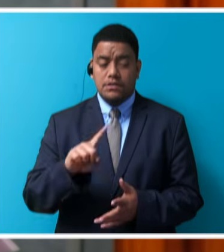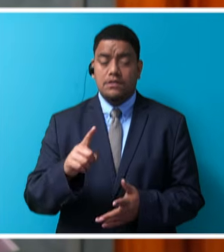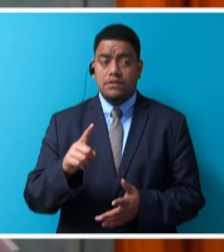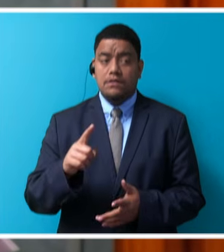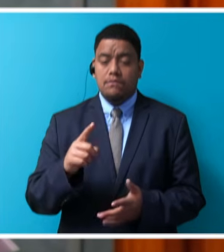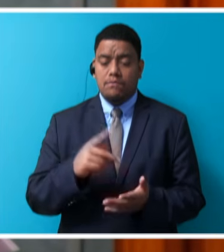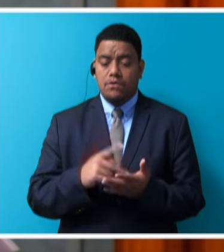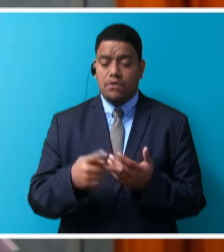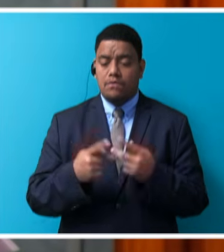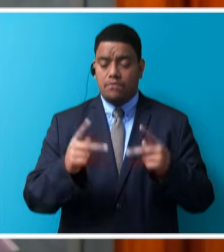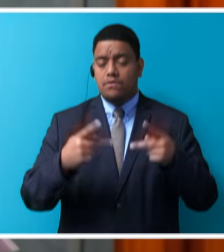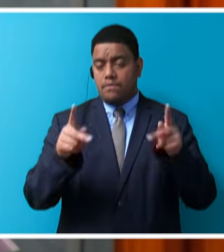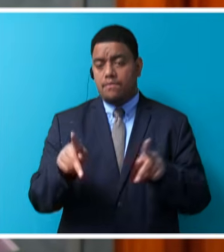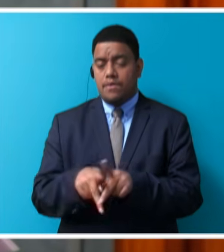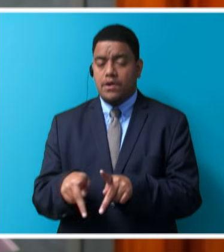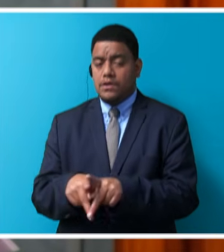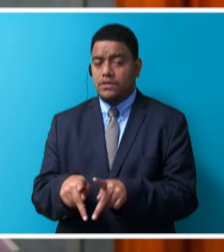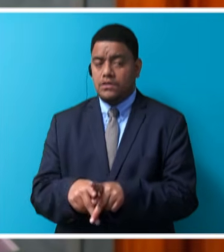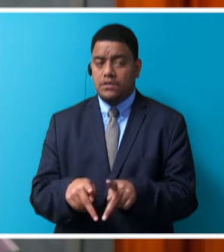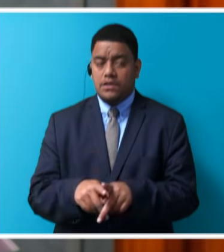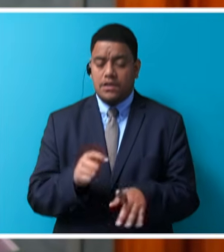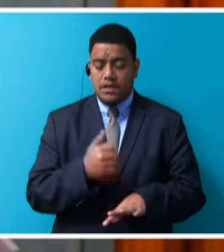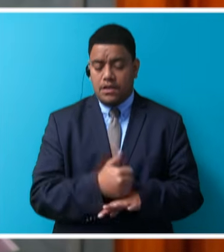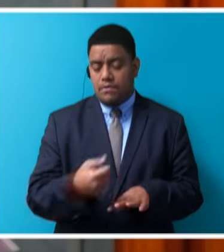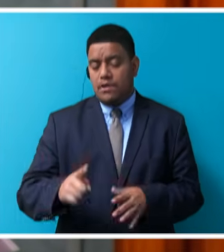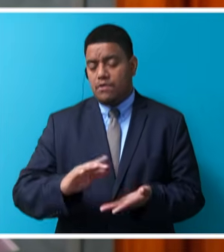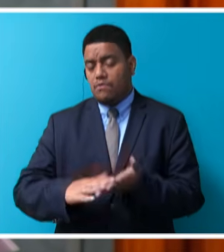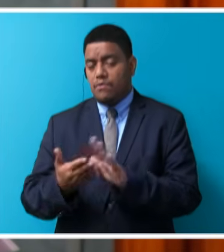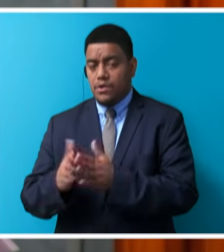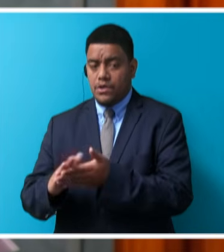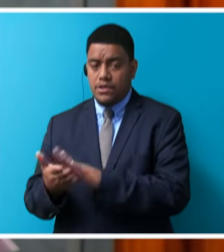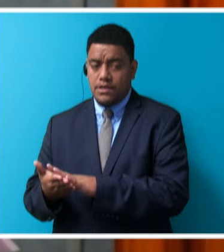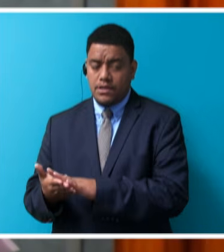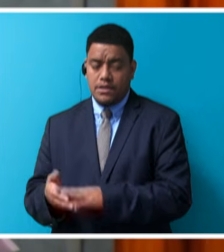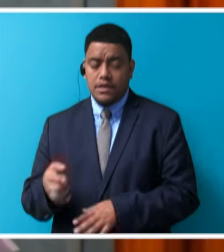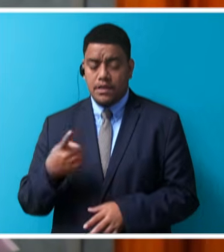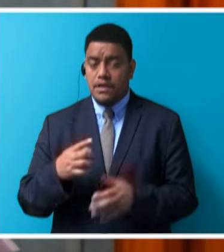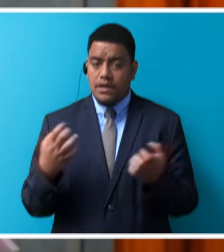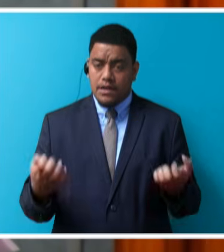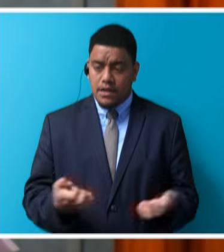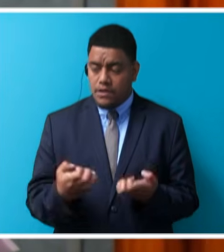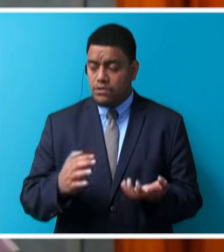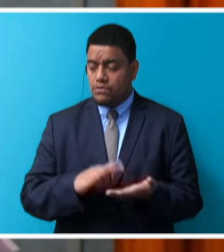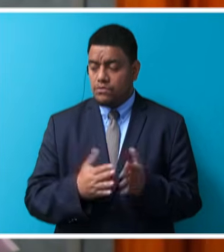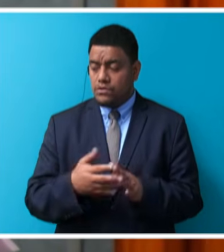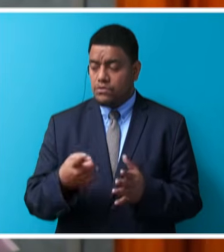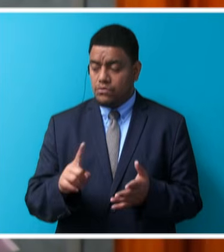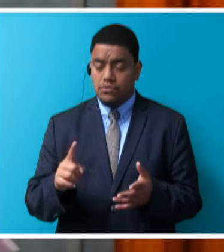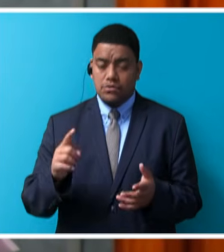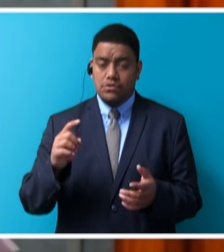program promotes partnership between government and communities. It encourages communities to contribute